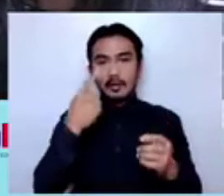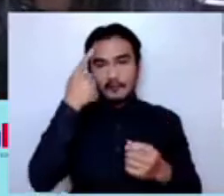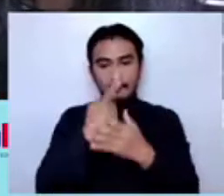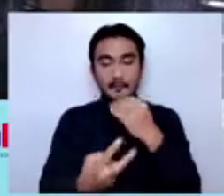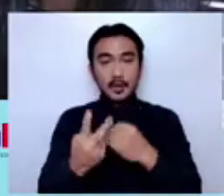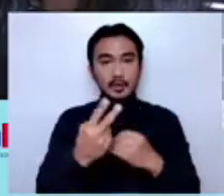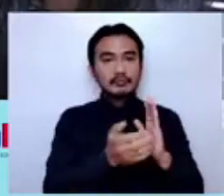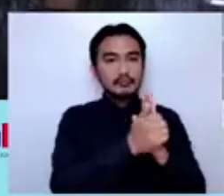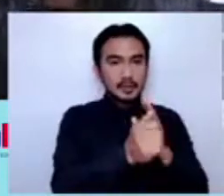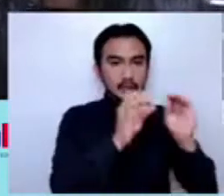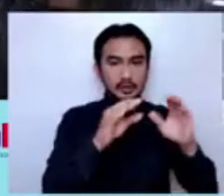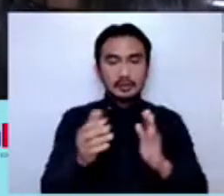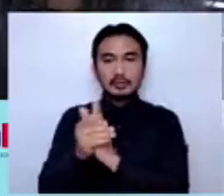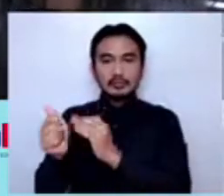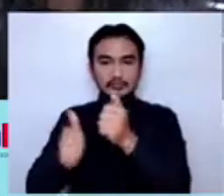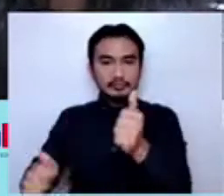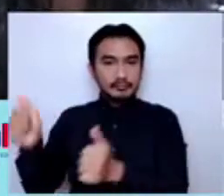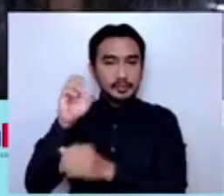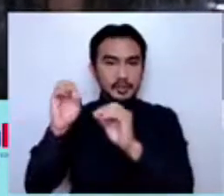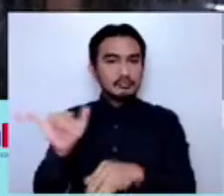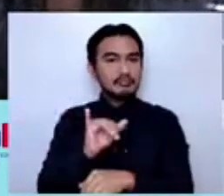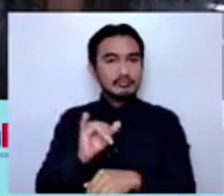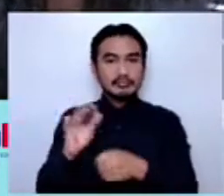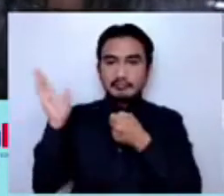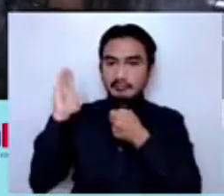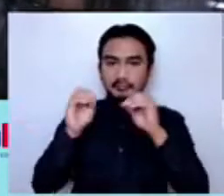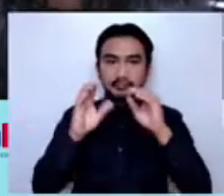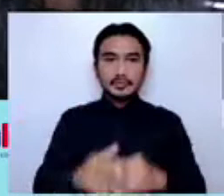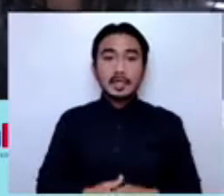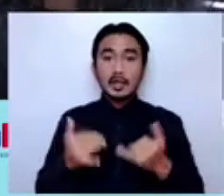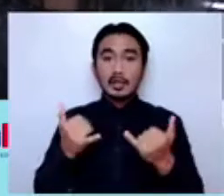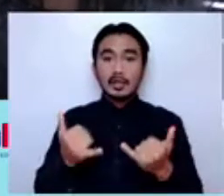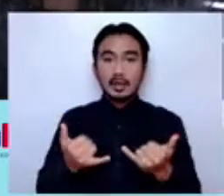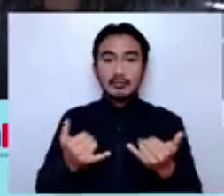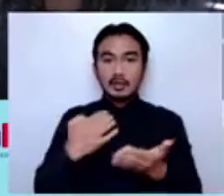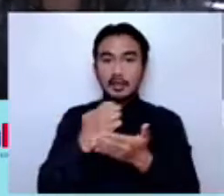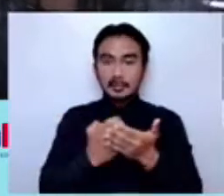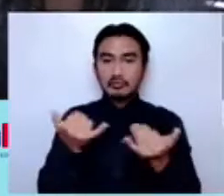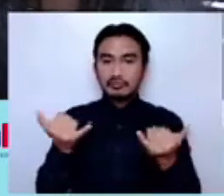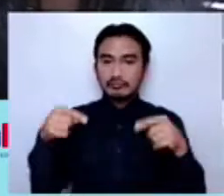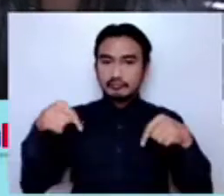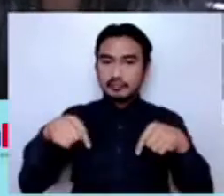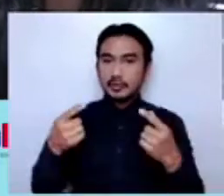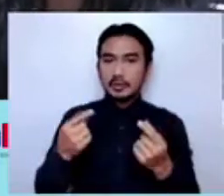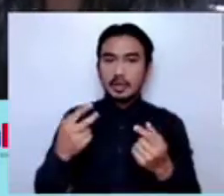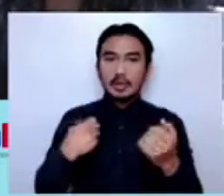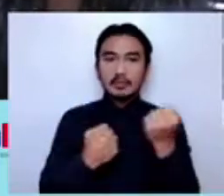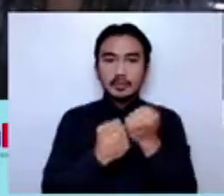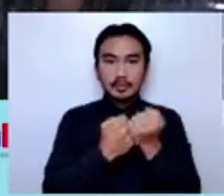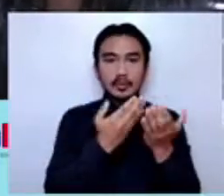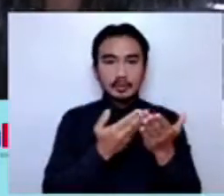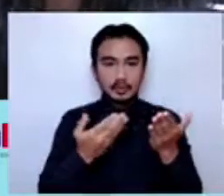teacher broadcasters. For this episode, we will focus on first, the support materials on the